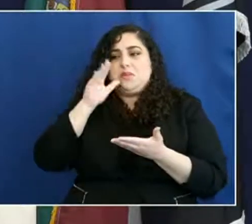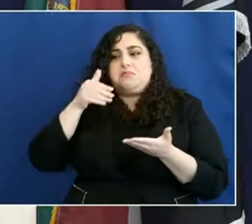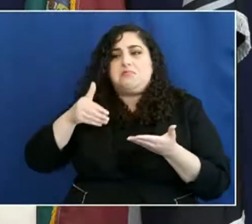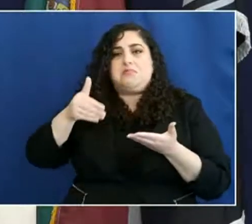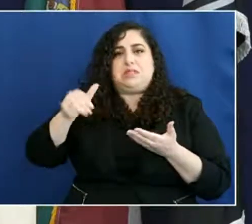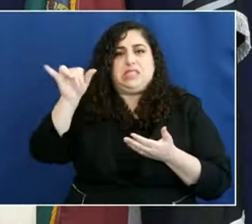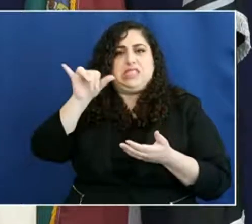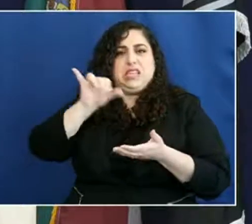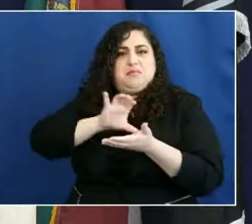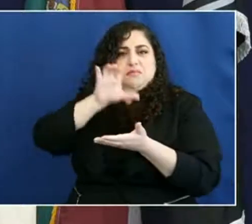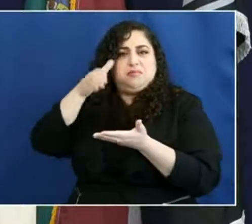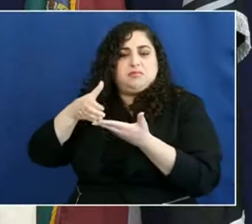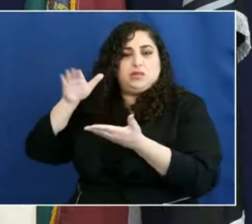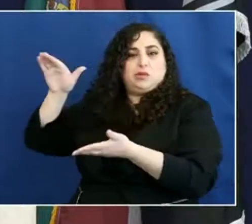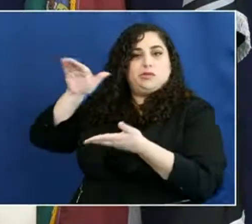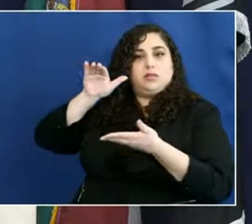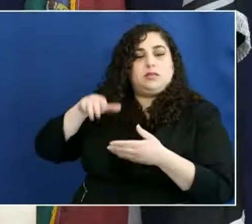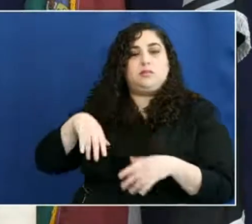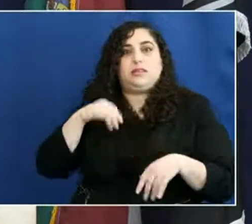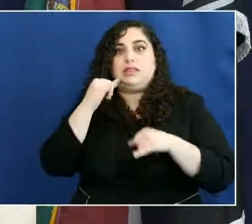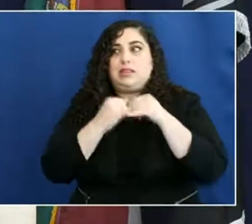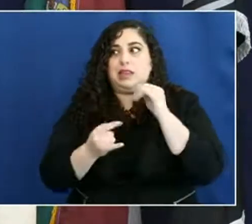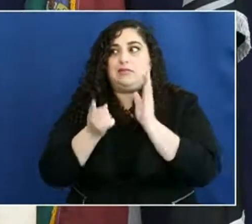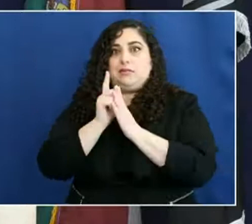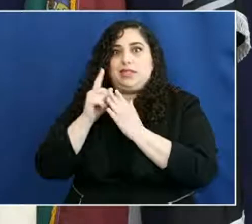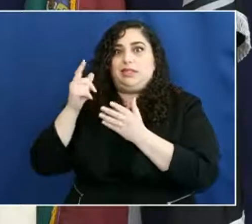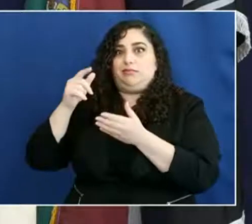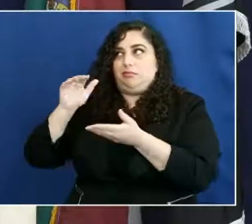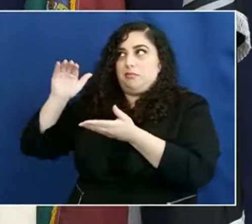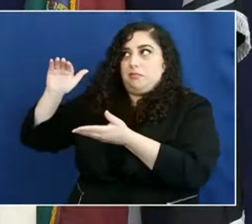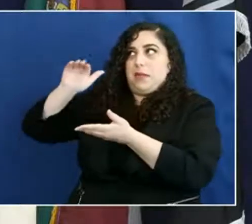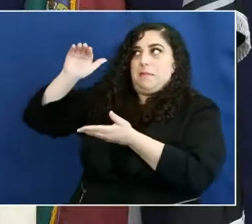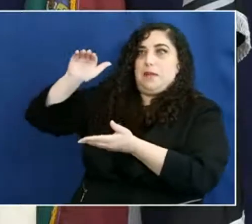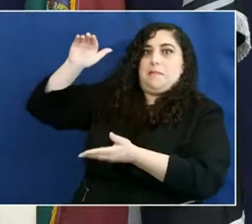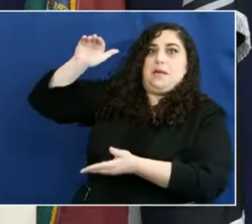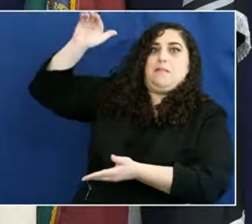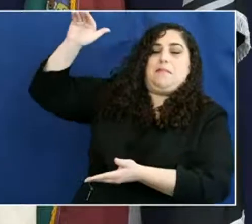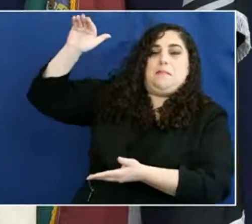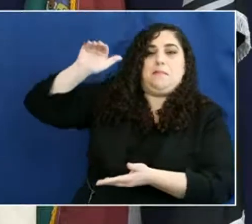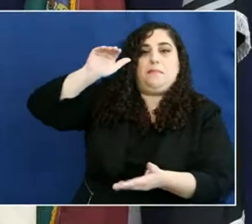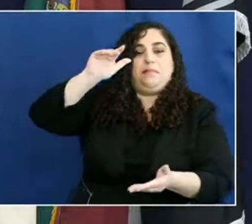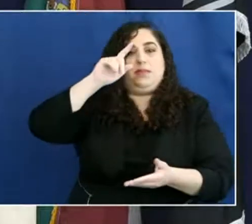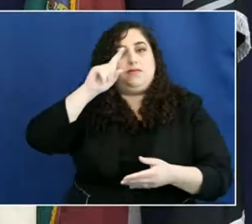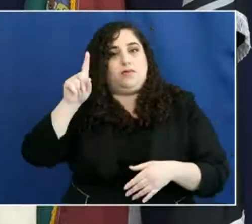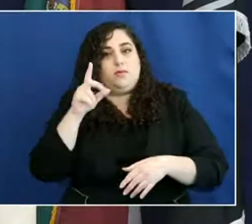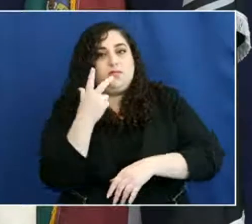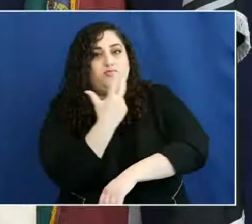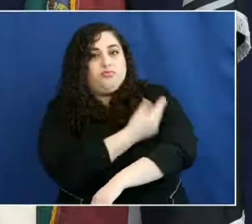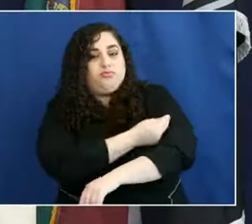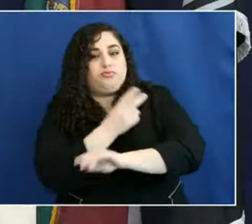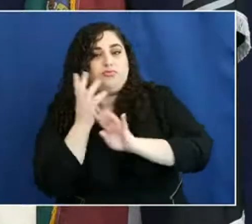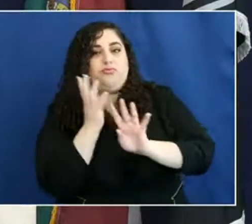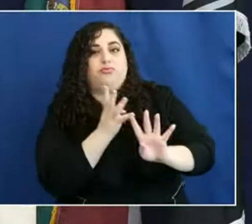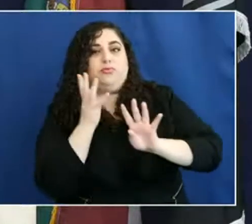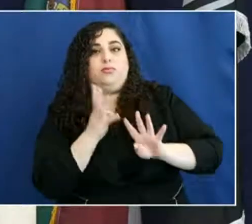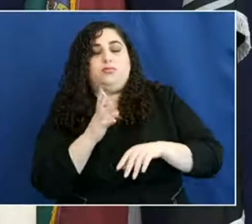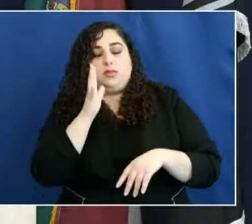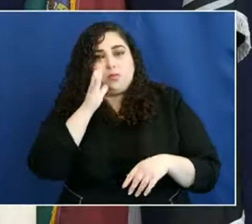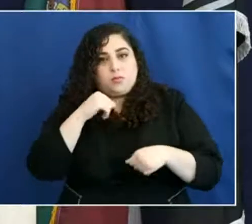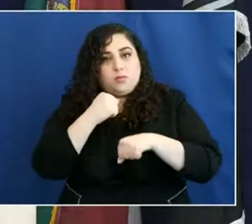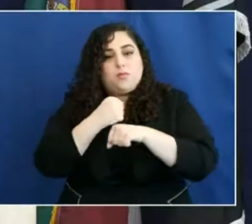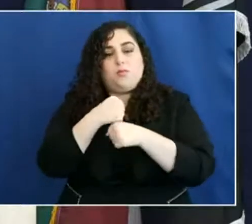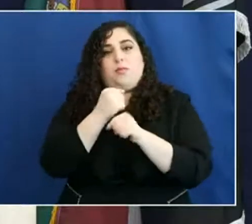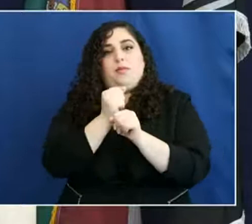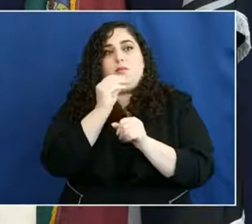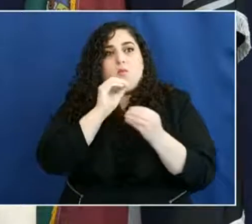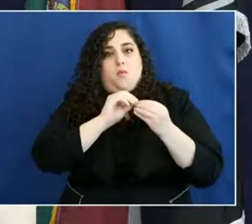some last-minute shipments and things that come in. So in general, as we open up more tiers, we know there continues to be tremendous demand on